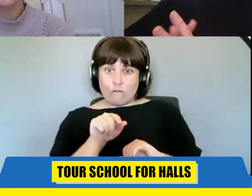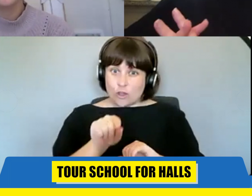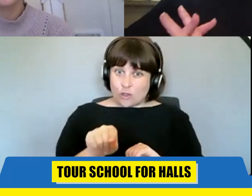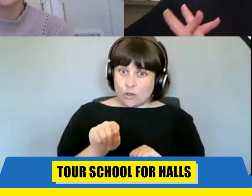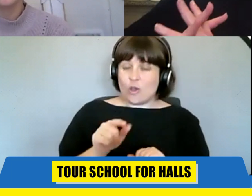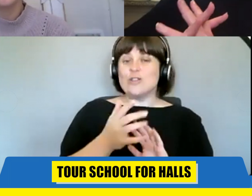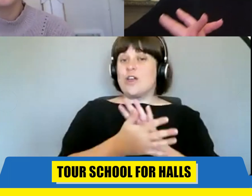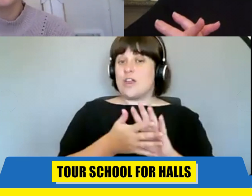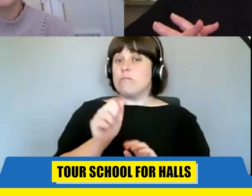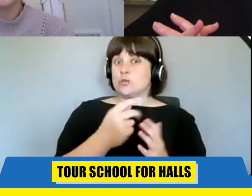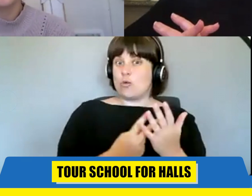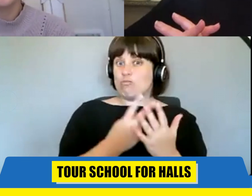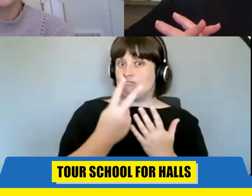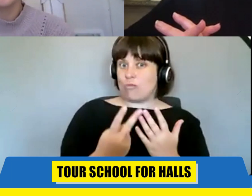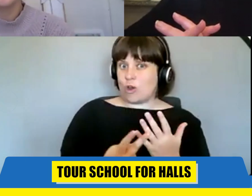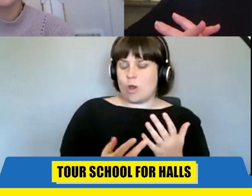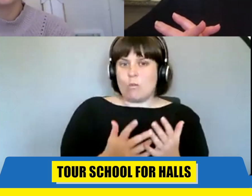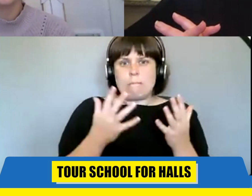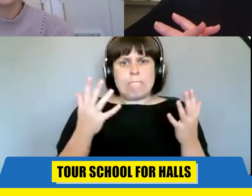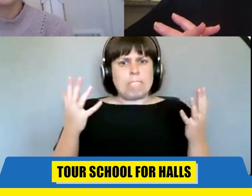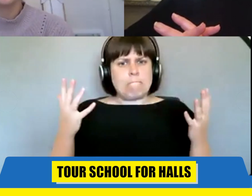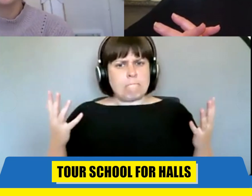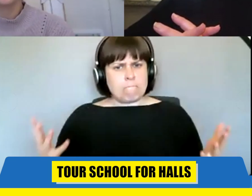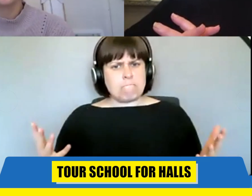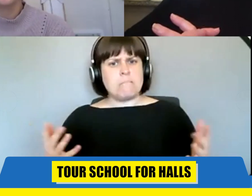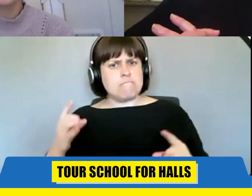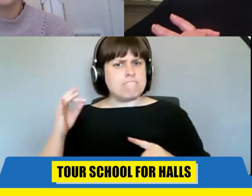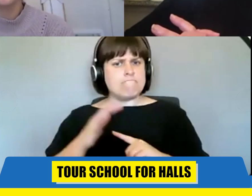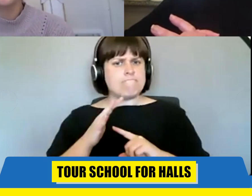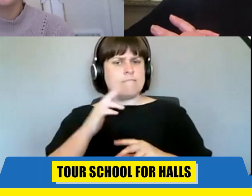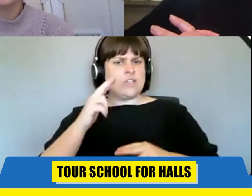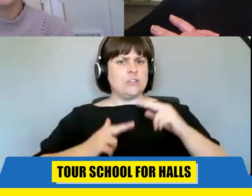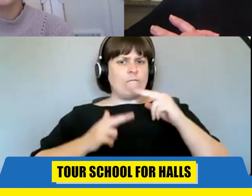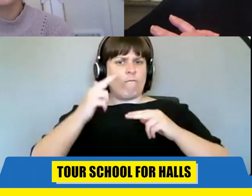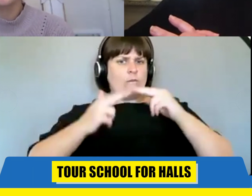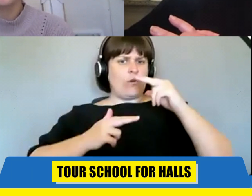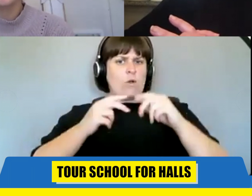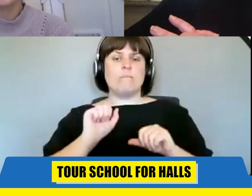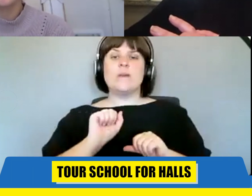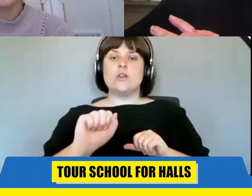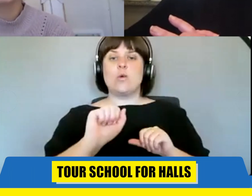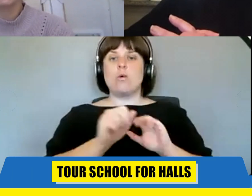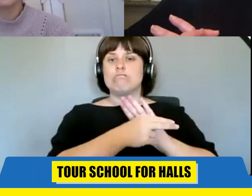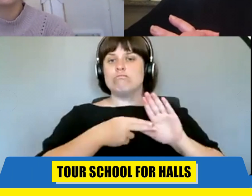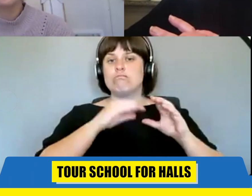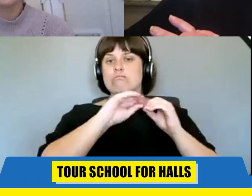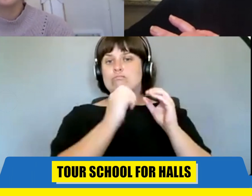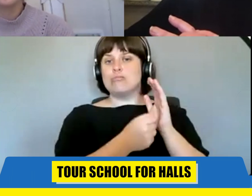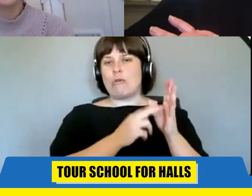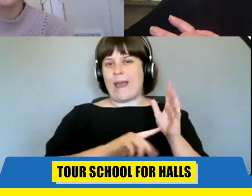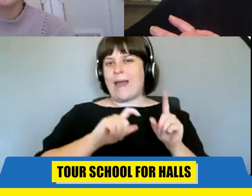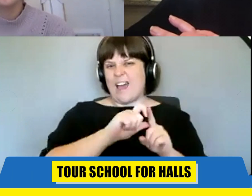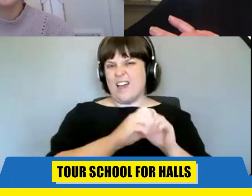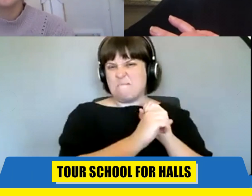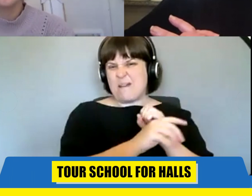programming will be a very major part in developing what in marketing terms we call your brand. Brand and